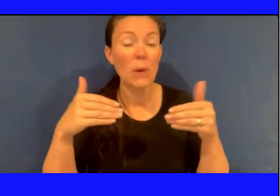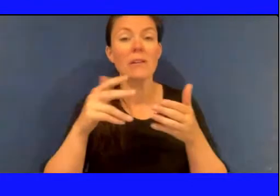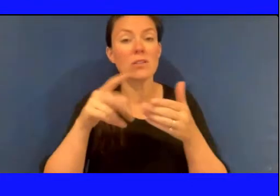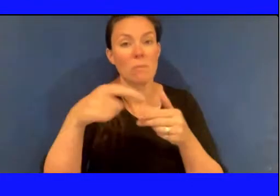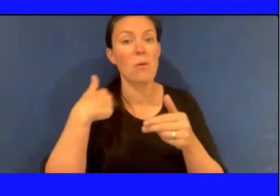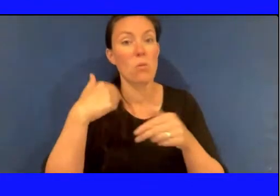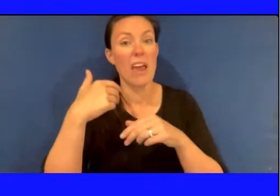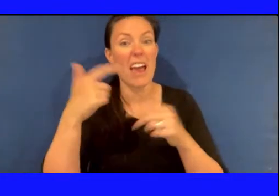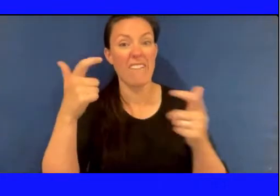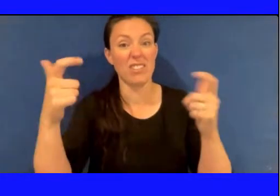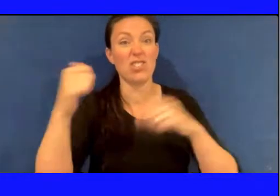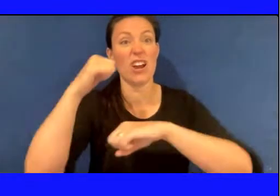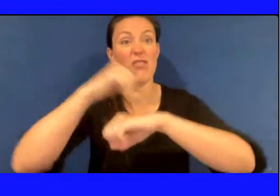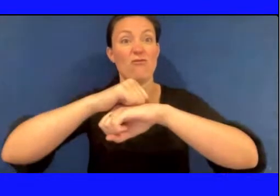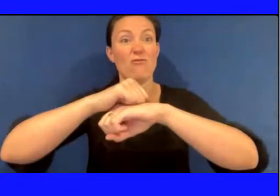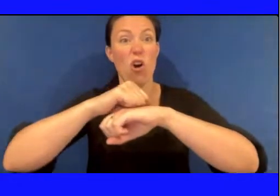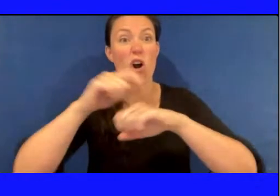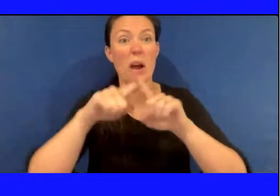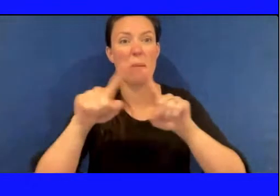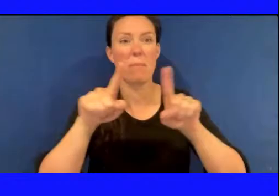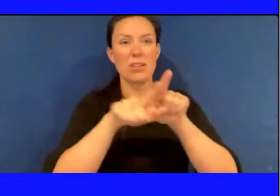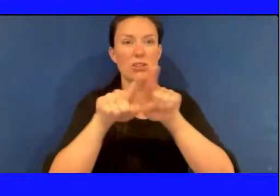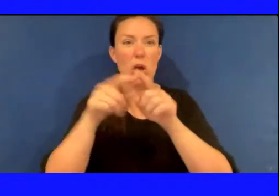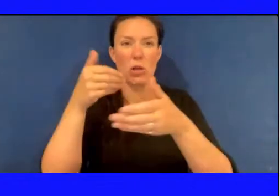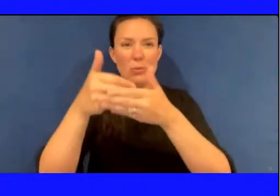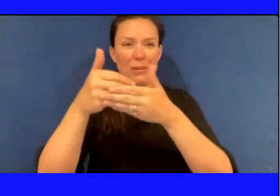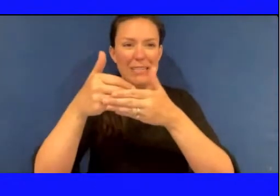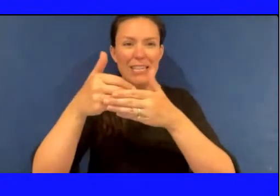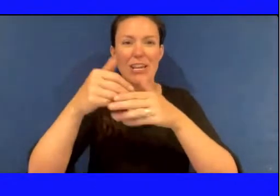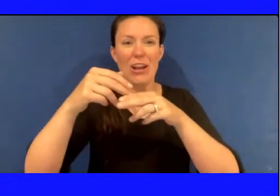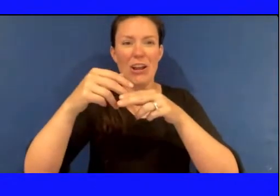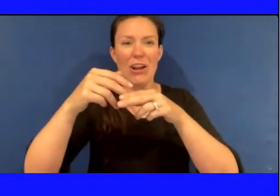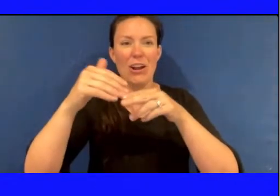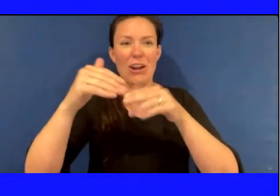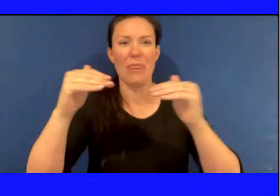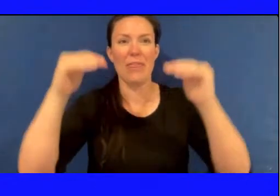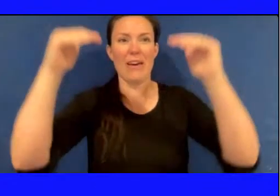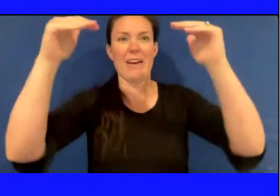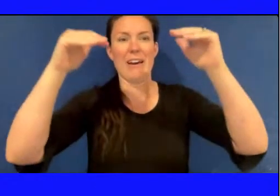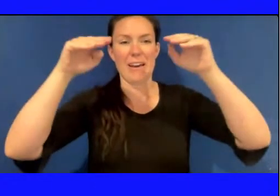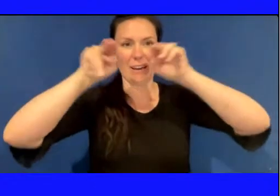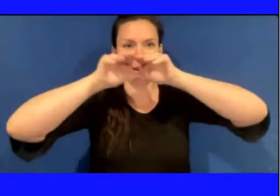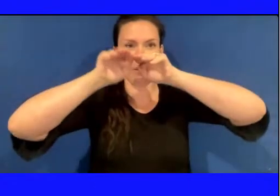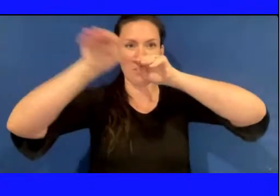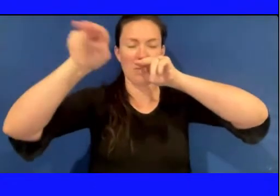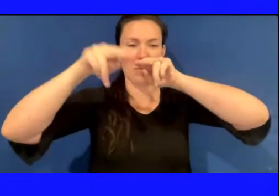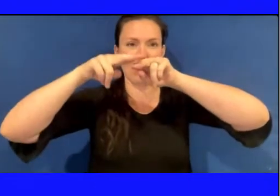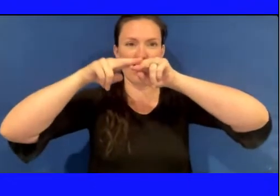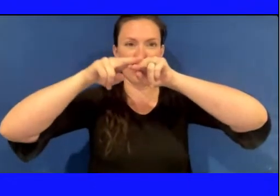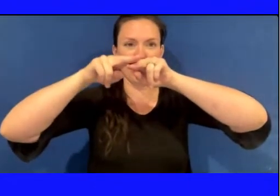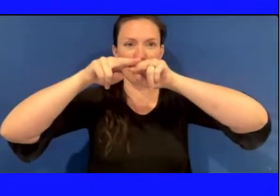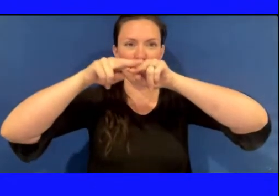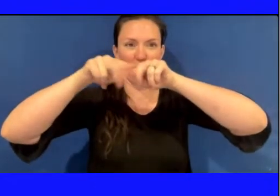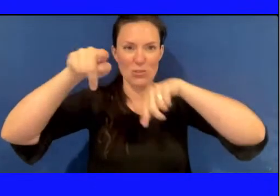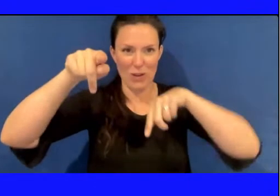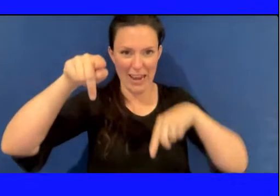outcropping, but it's also next to an elevated train. So we're sort of leaving the last scrubs of land, you know, to